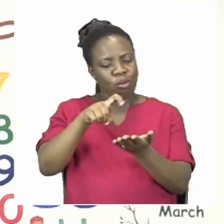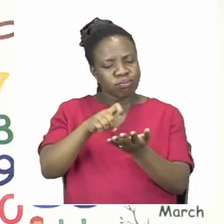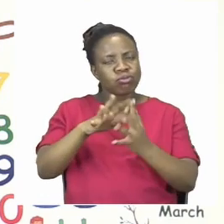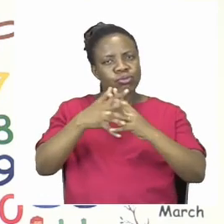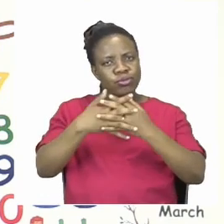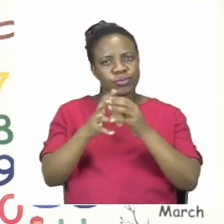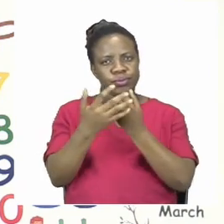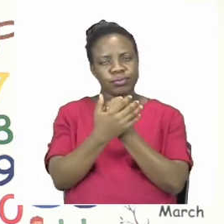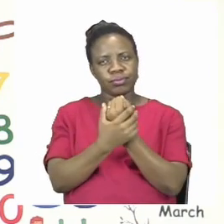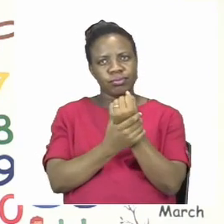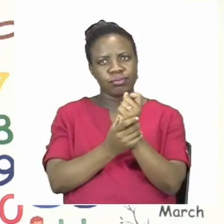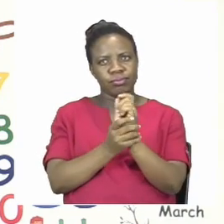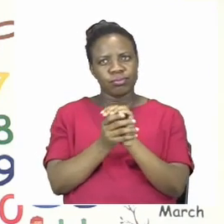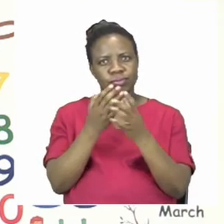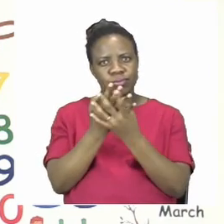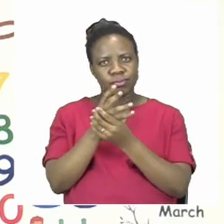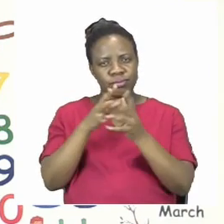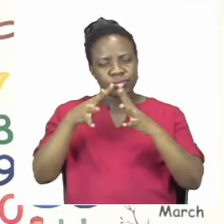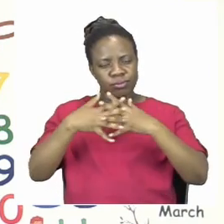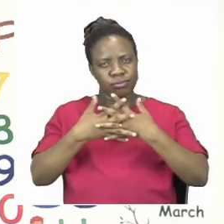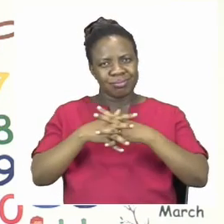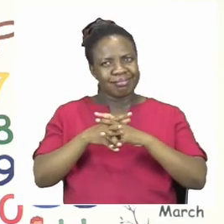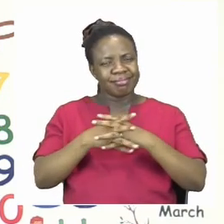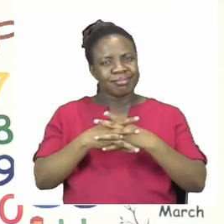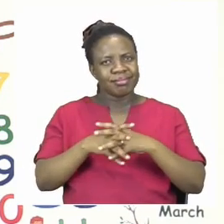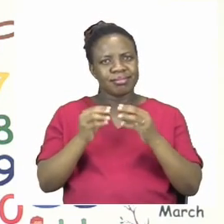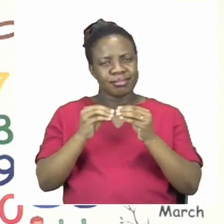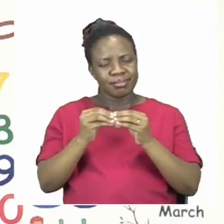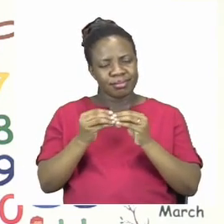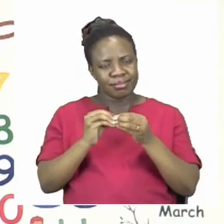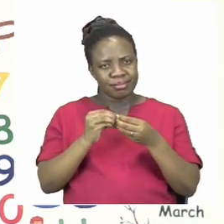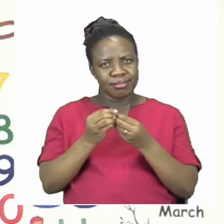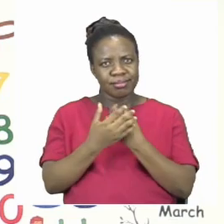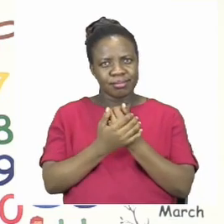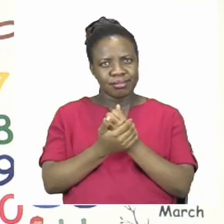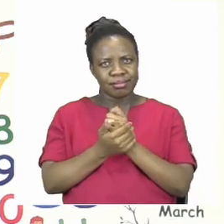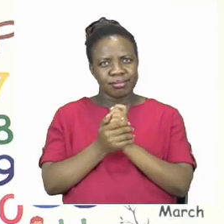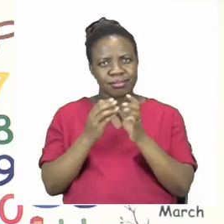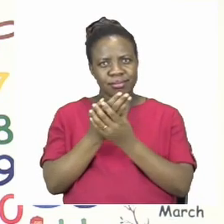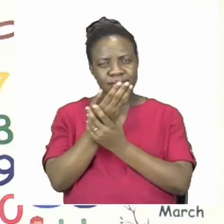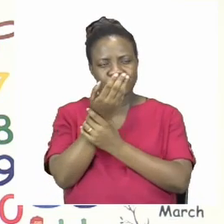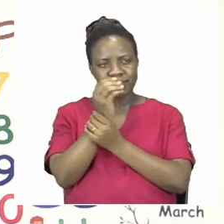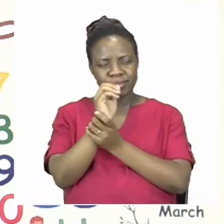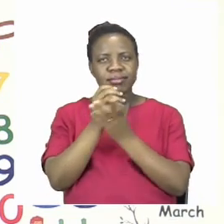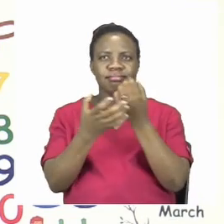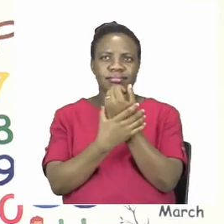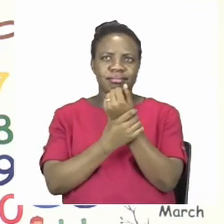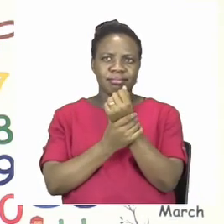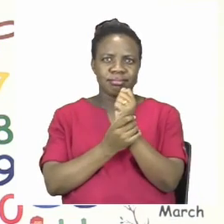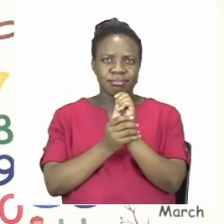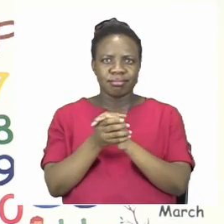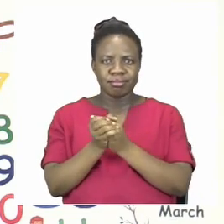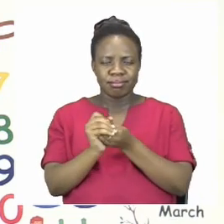rub inside our hands, around our hands, in between our fingers, on our wrists and